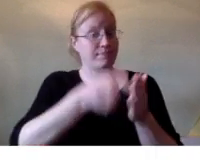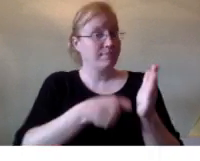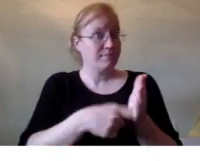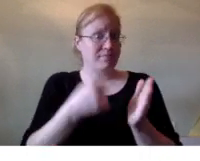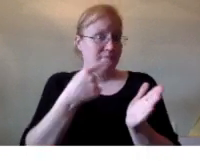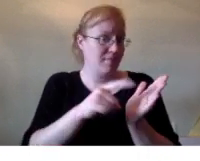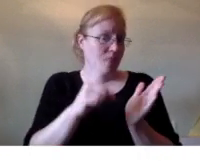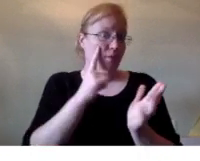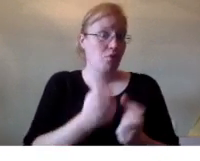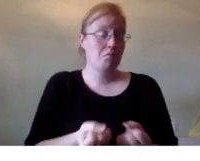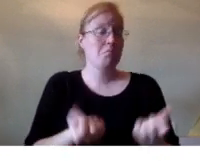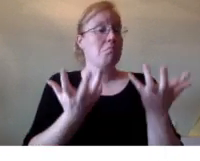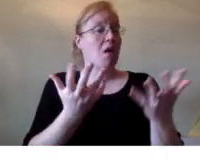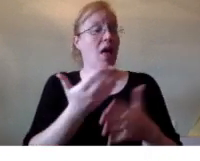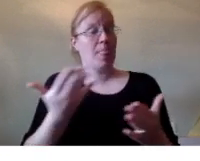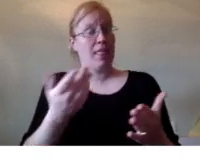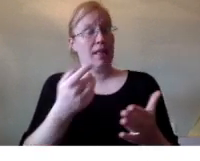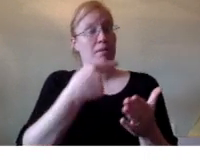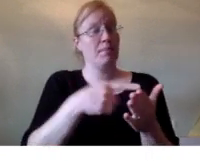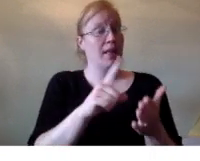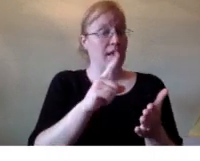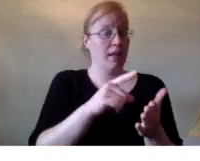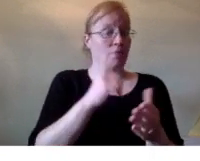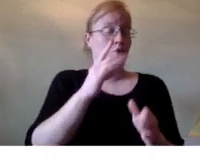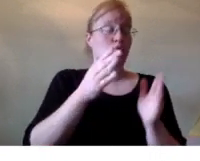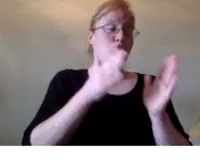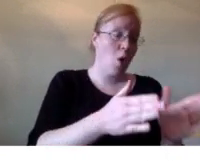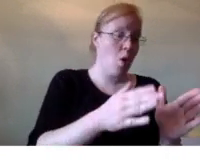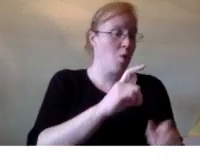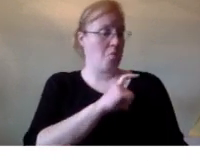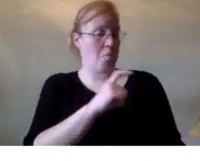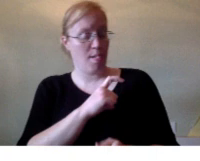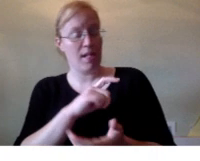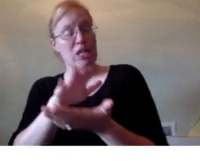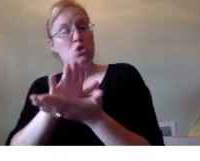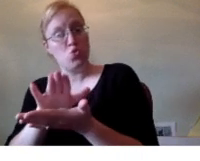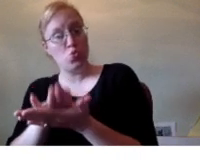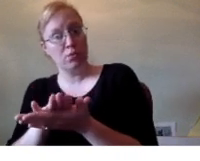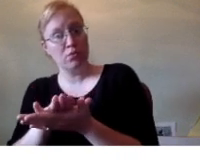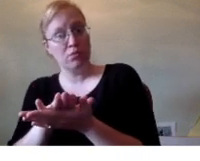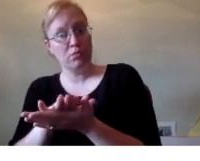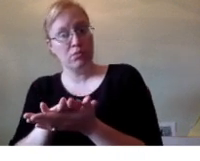Taxes pay for many things. Taxes pay for roads, police, and schools.